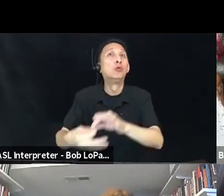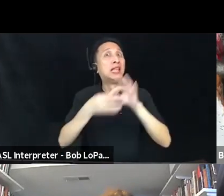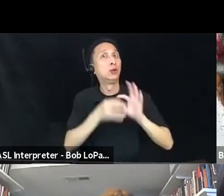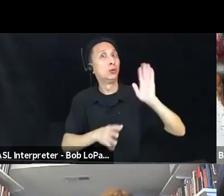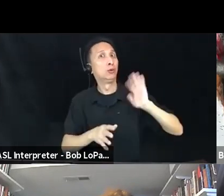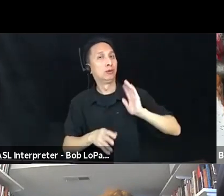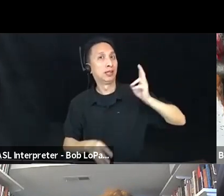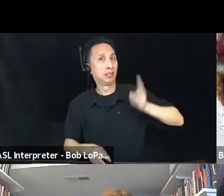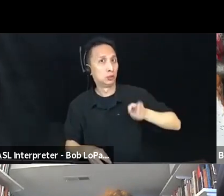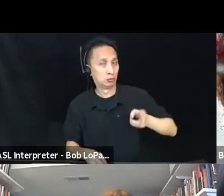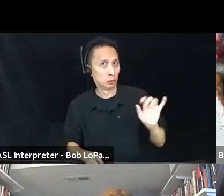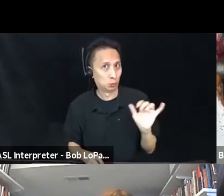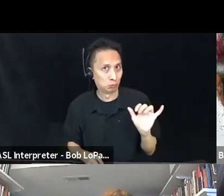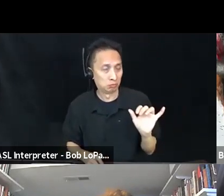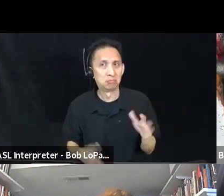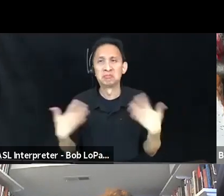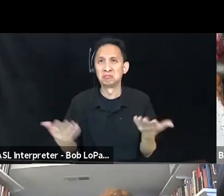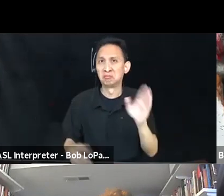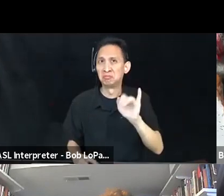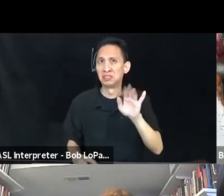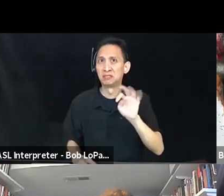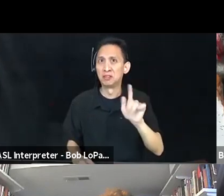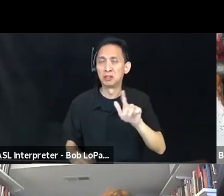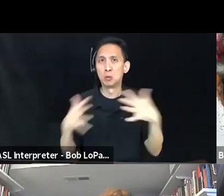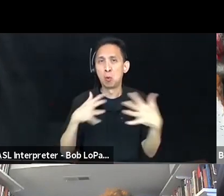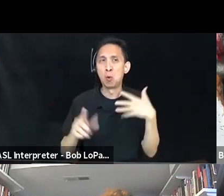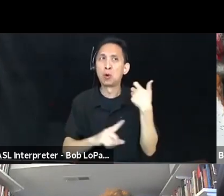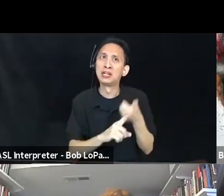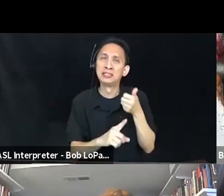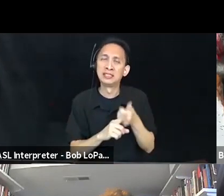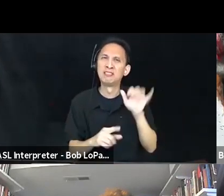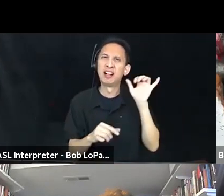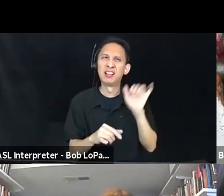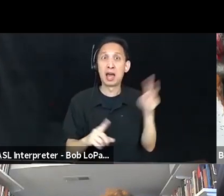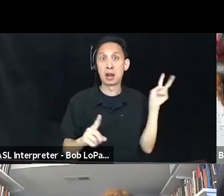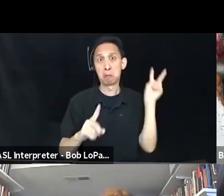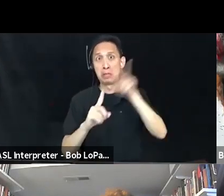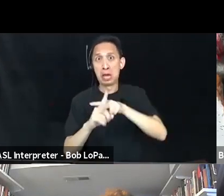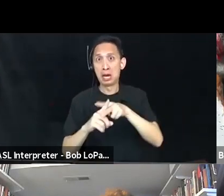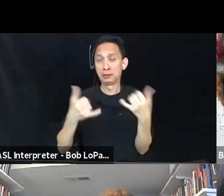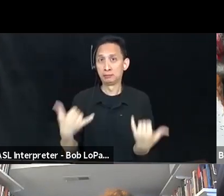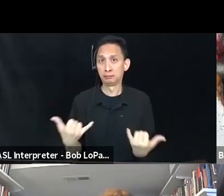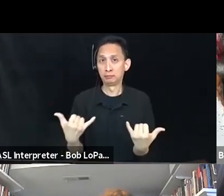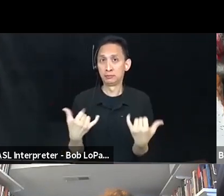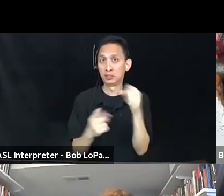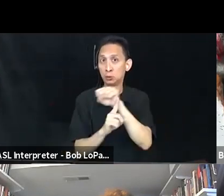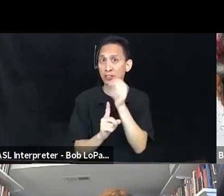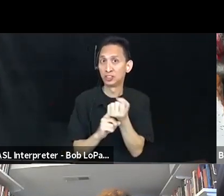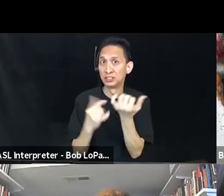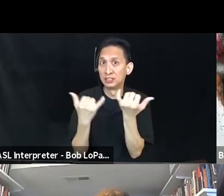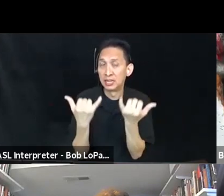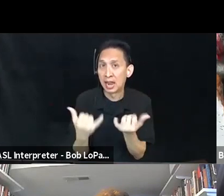or does civil war serve as an analytic for contemporary social conditions? If